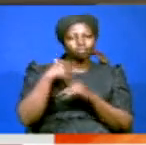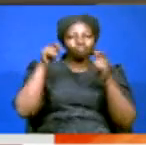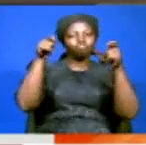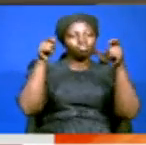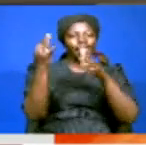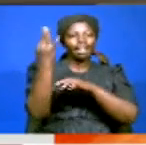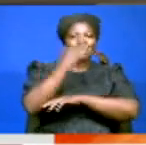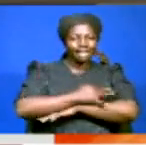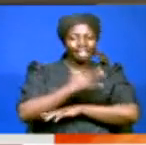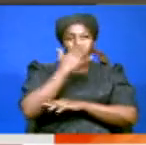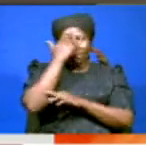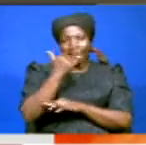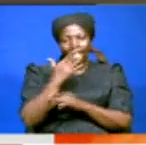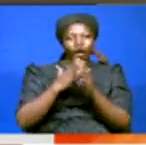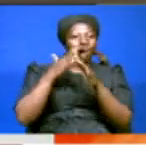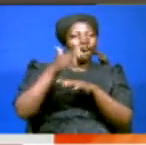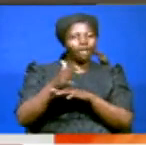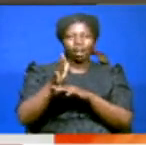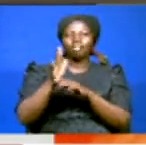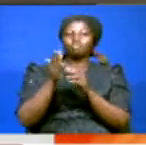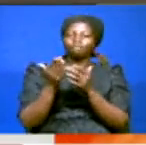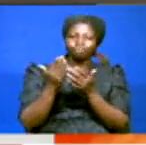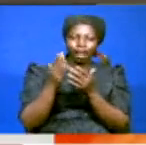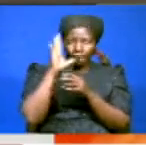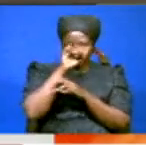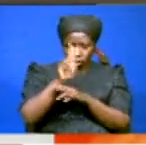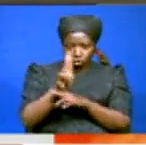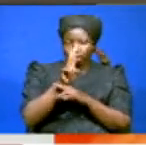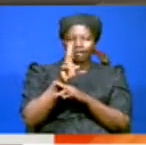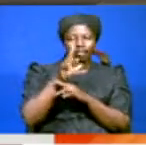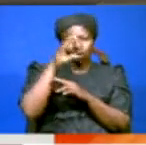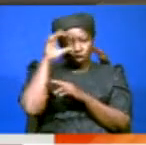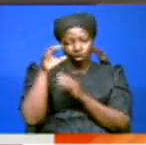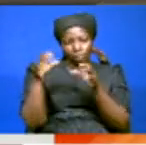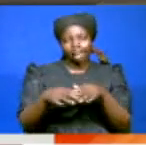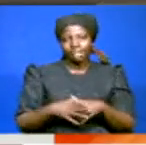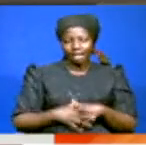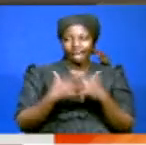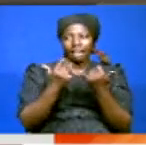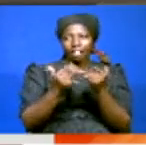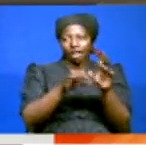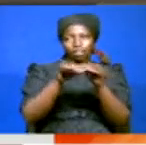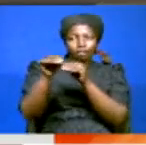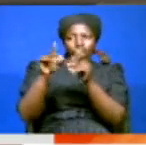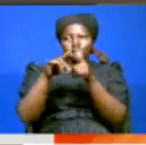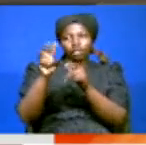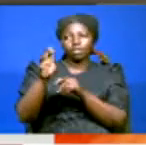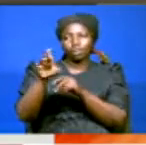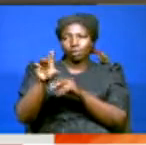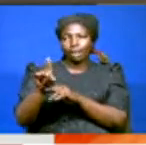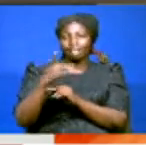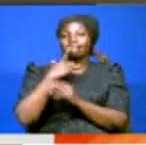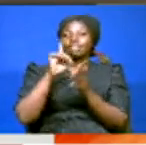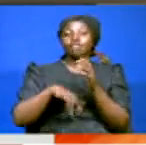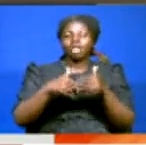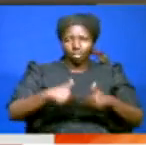as over-exploitation by the host community in sand loading sites across Burat Ward. The loaders claim youth